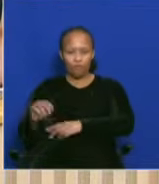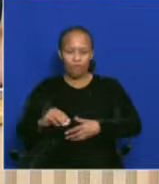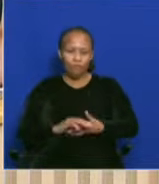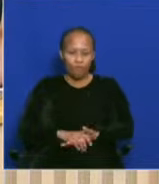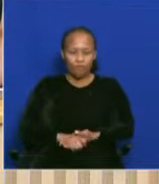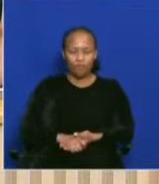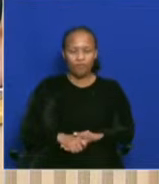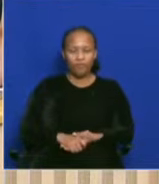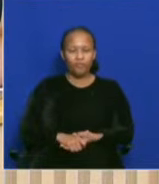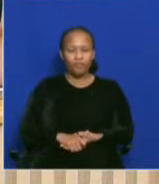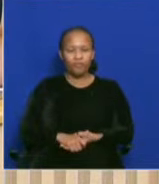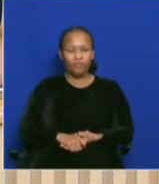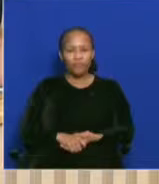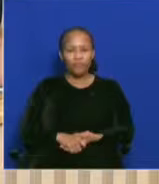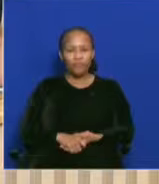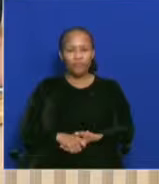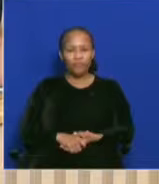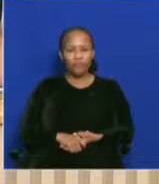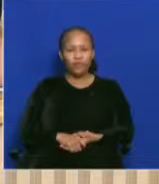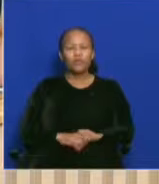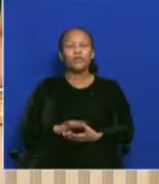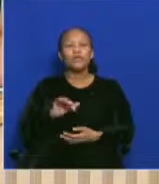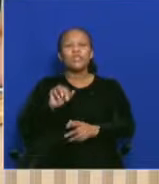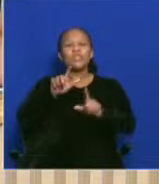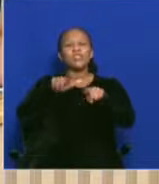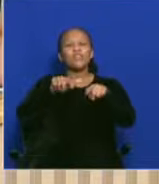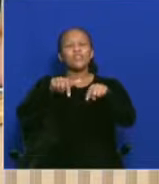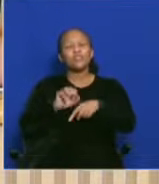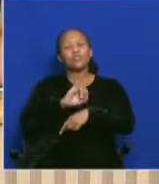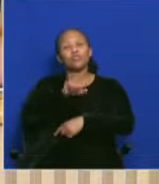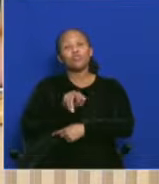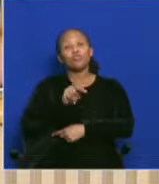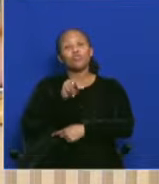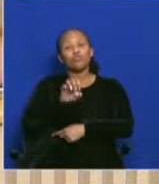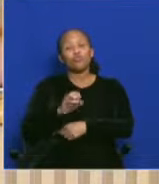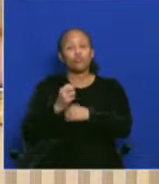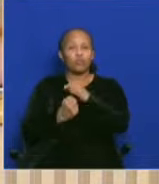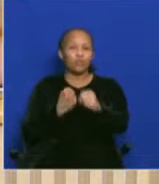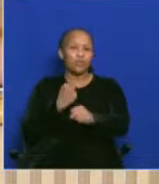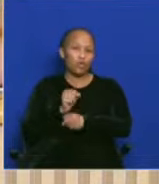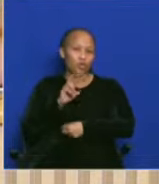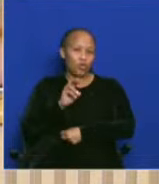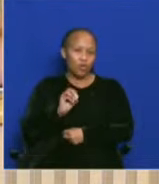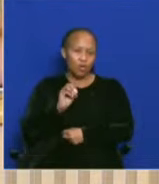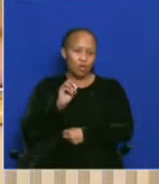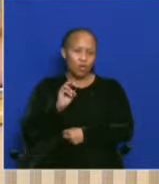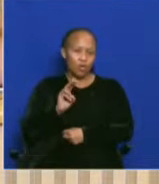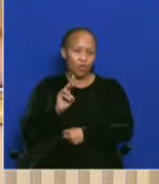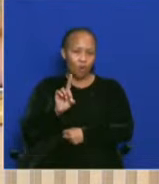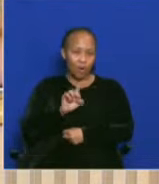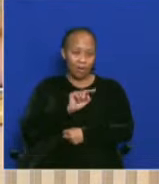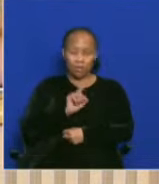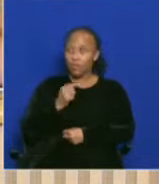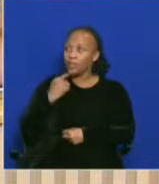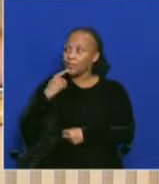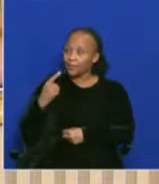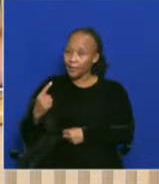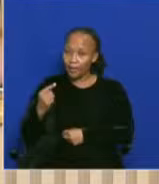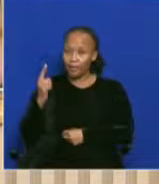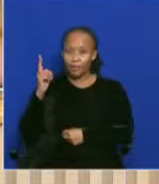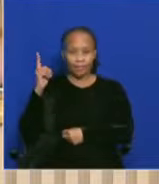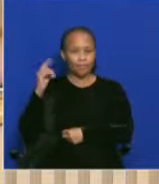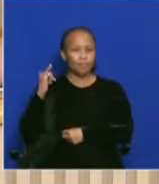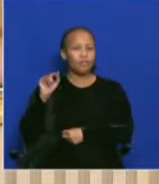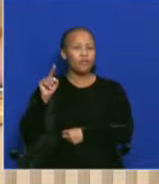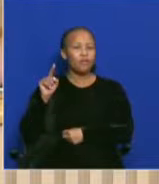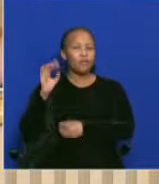on 17 June 2021, Mr. Sayed says, just heads up, Symantec is the current